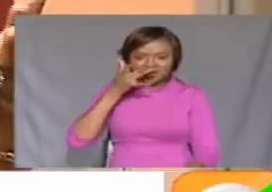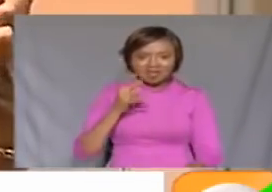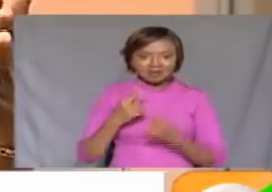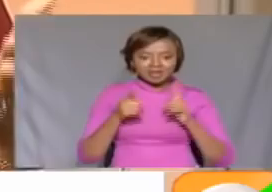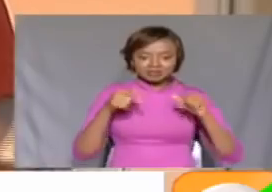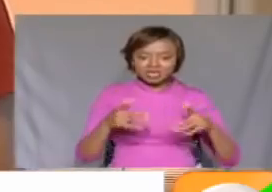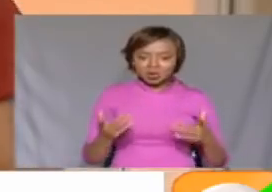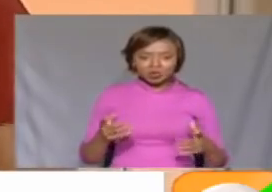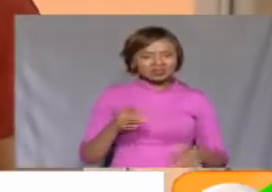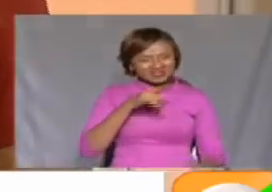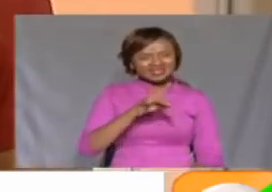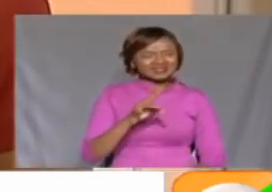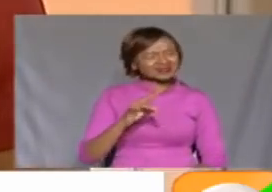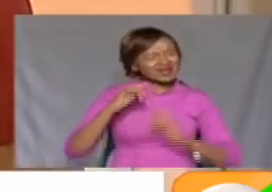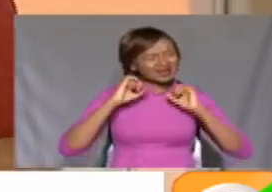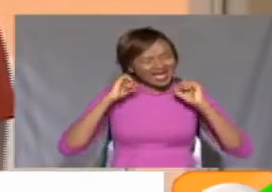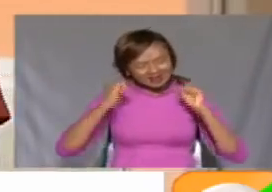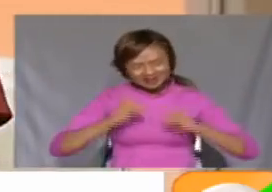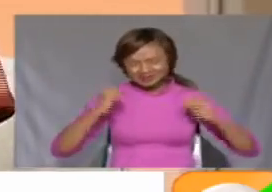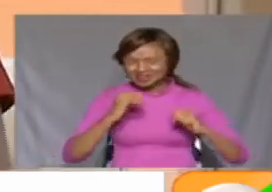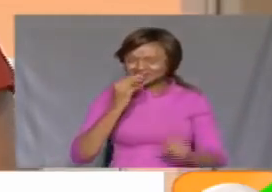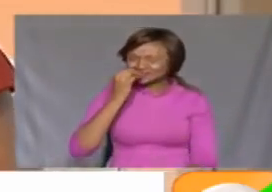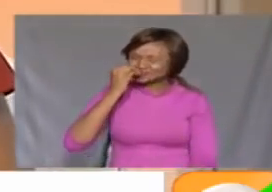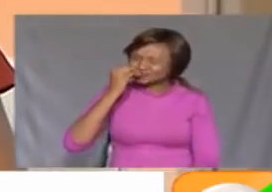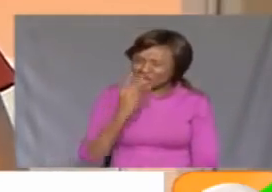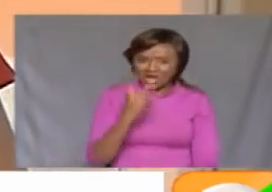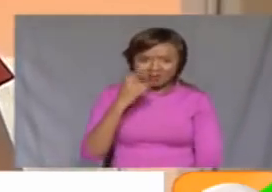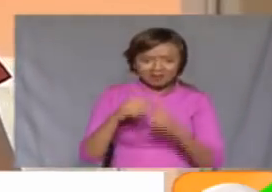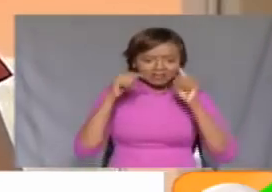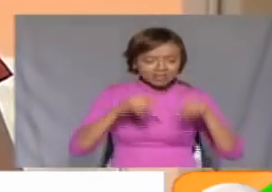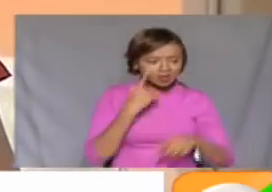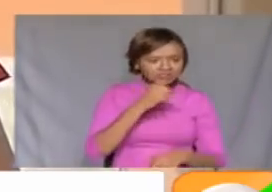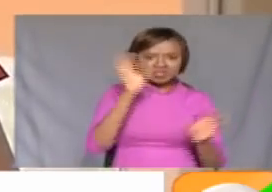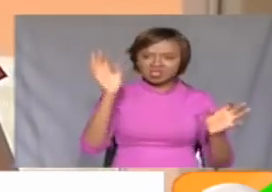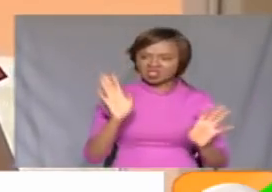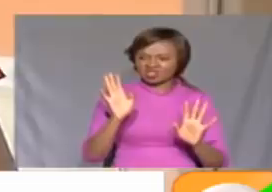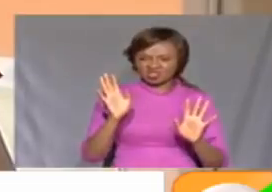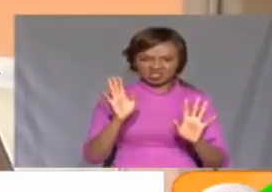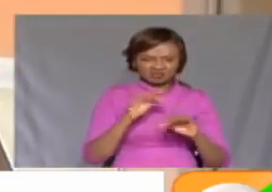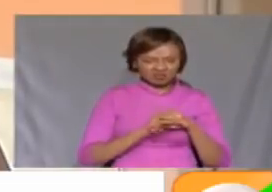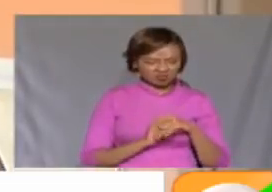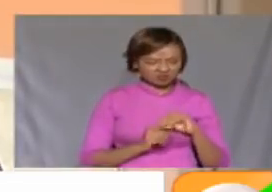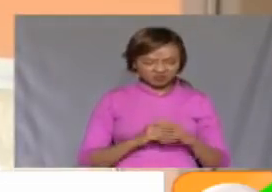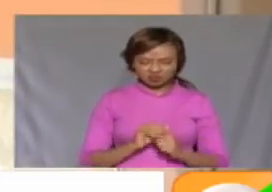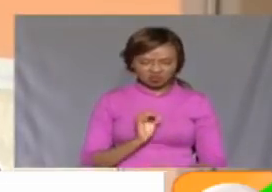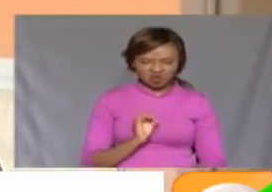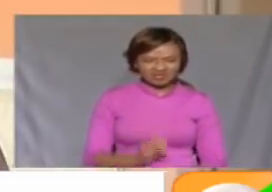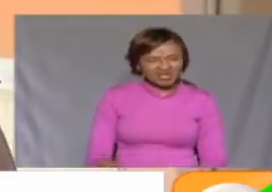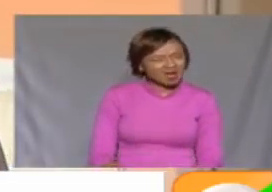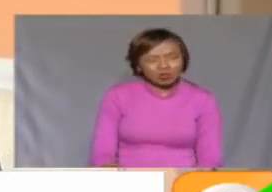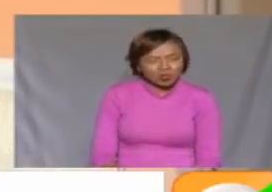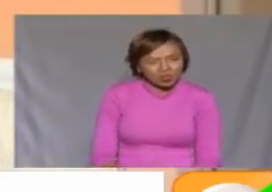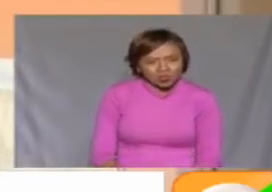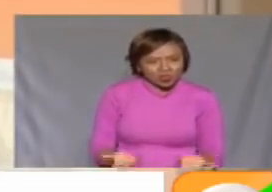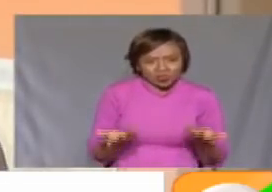like that. It was a sweet deal. It was a very sweet deal. And suddenly he finds it, you know, rather uncomfortable. Here's what I find